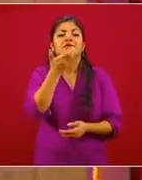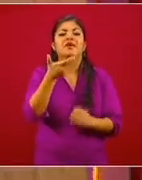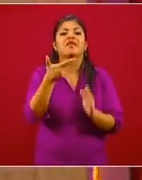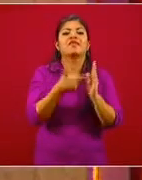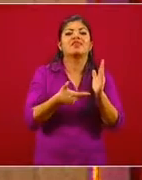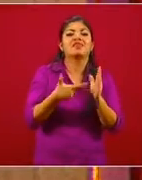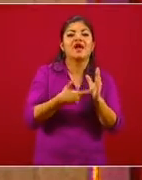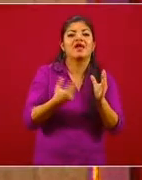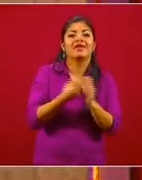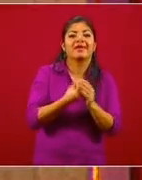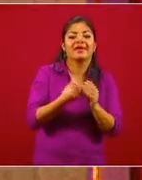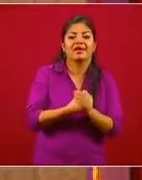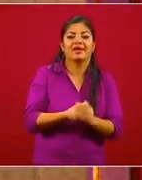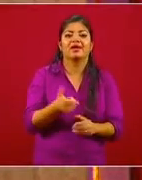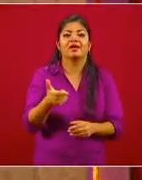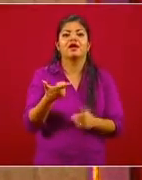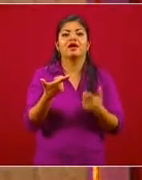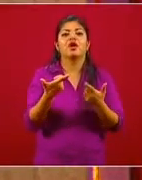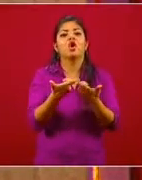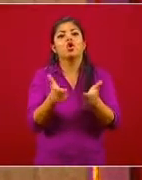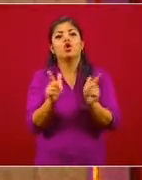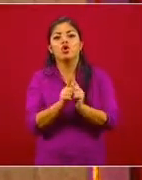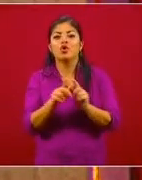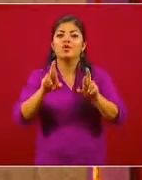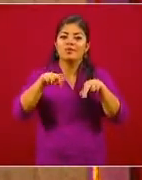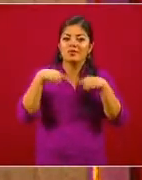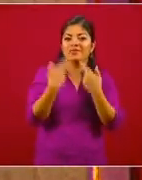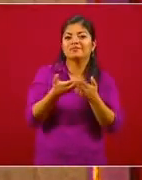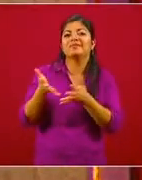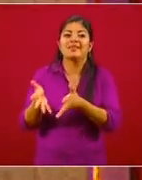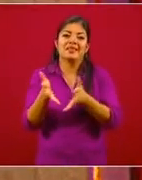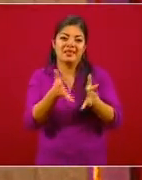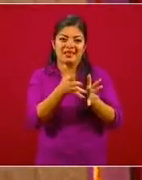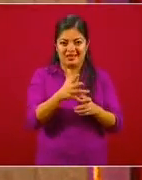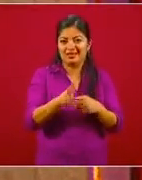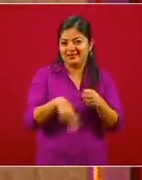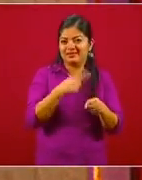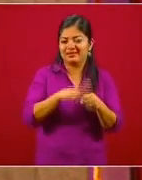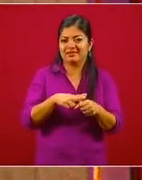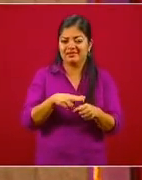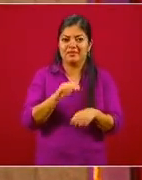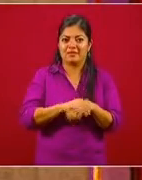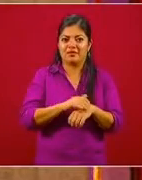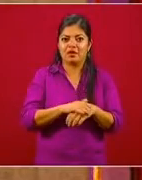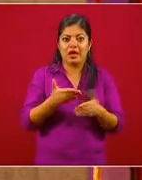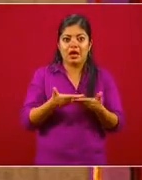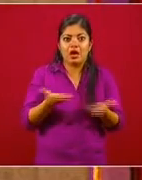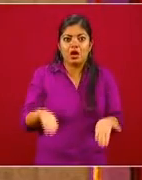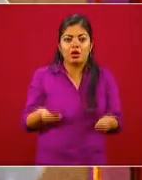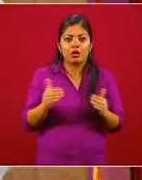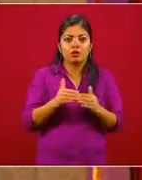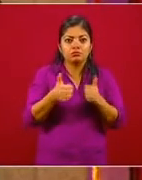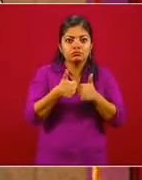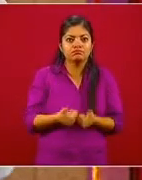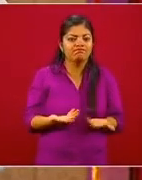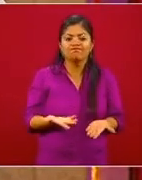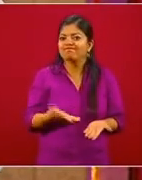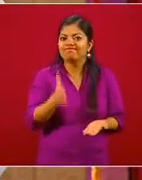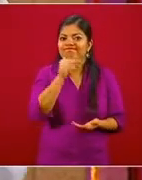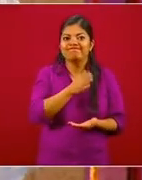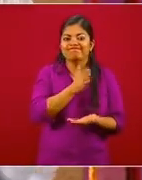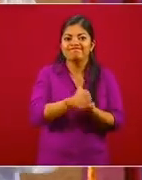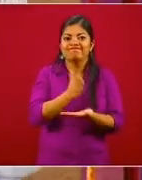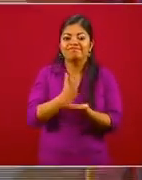And normally they would be able to go to workshops or groups where they get together with their peers and friends, but now due to